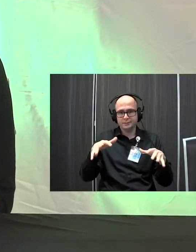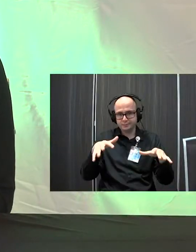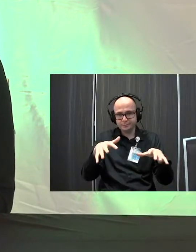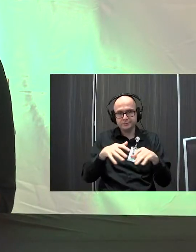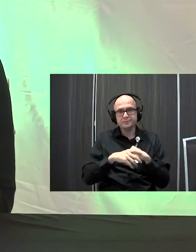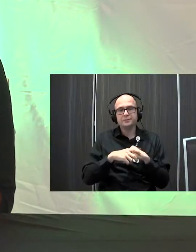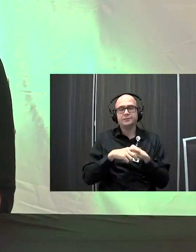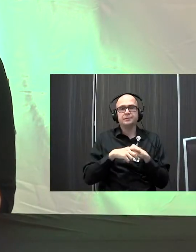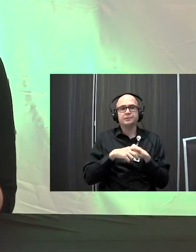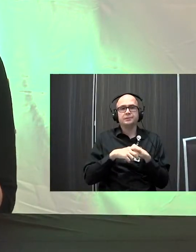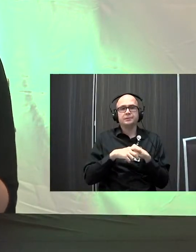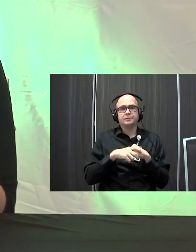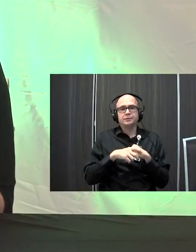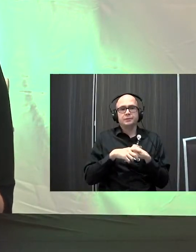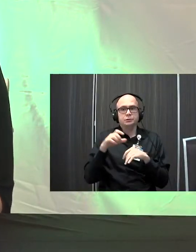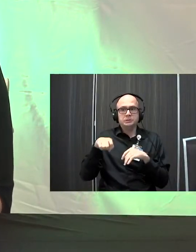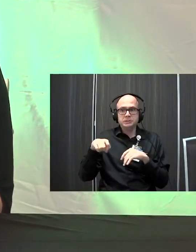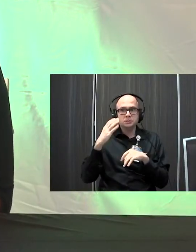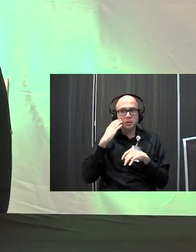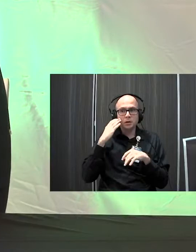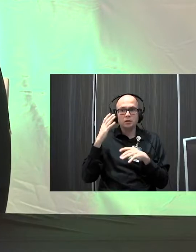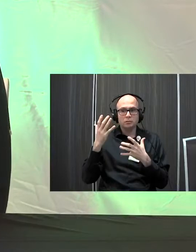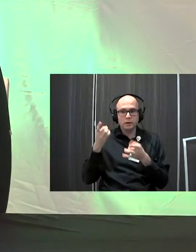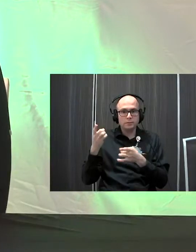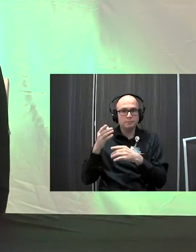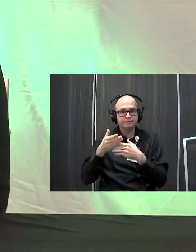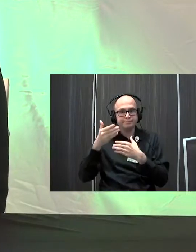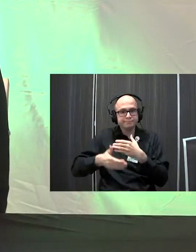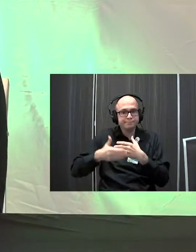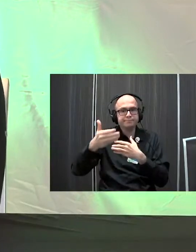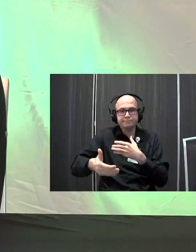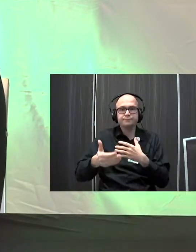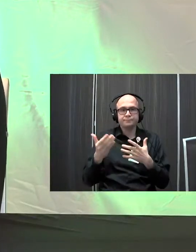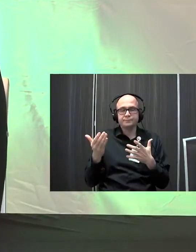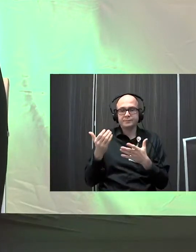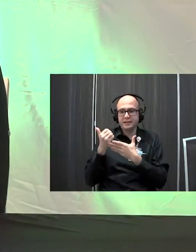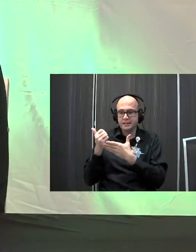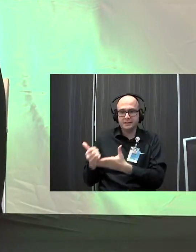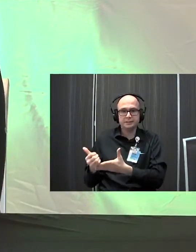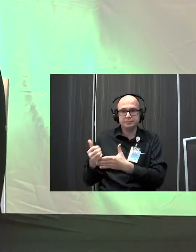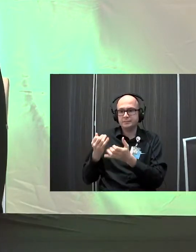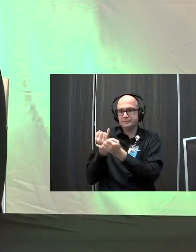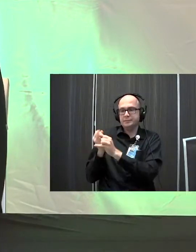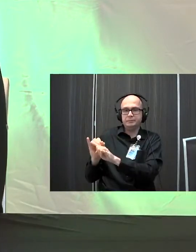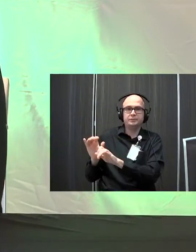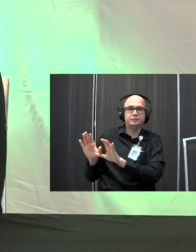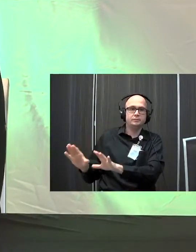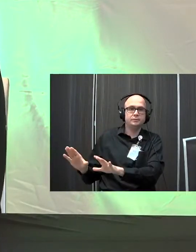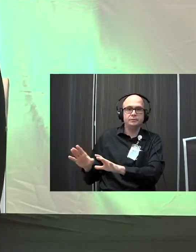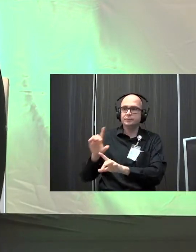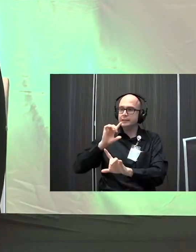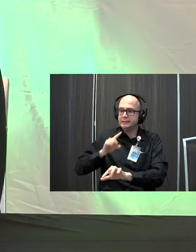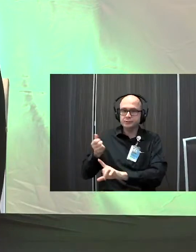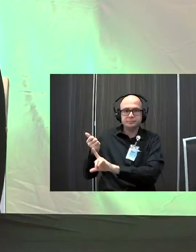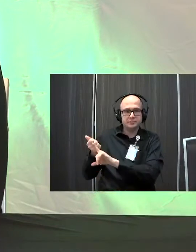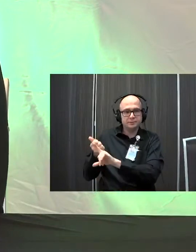and the need to really know what's happening, the more that we can help these kids be independent in answering those questions